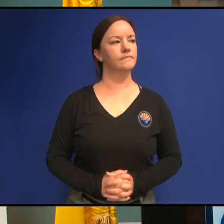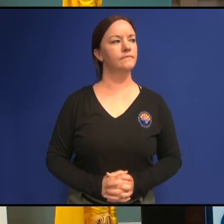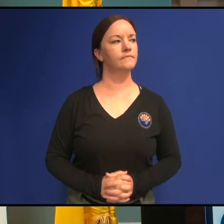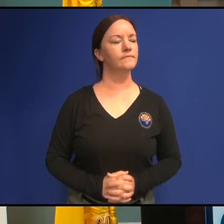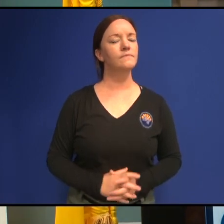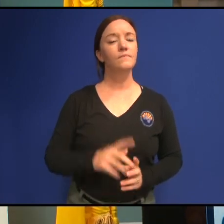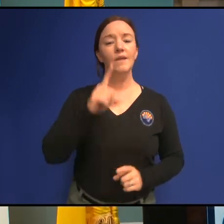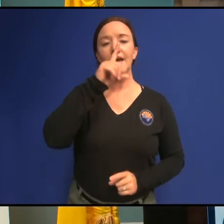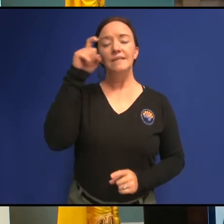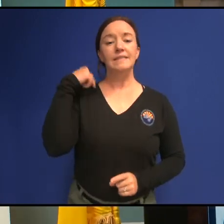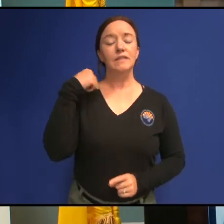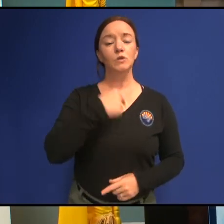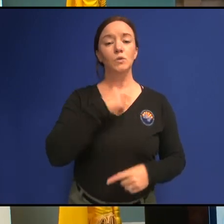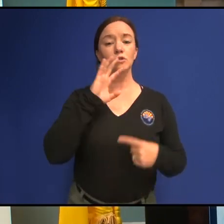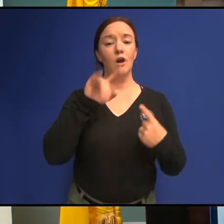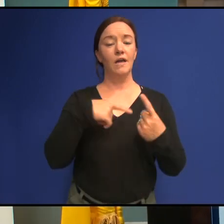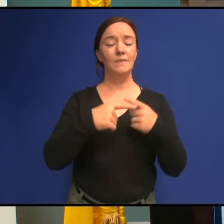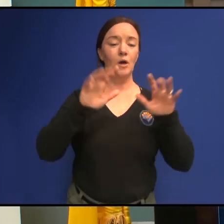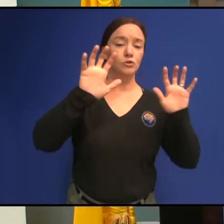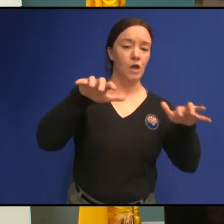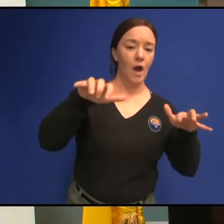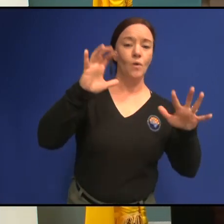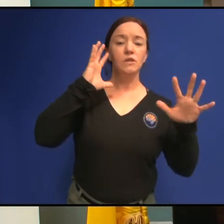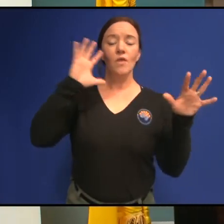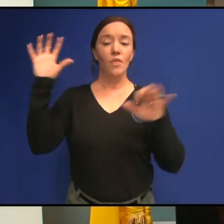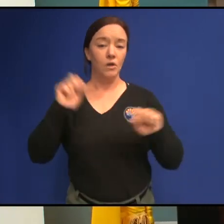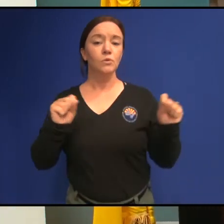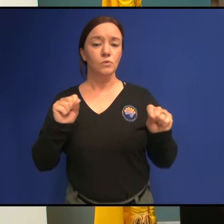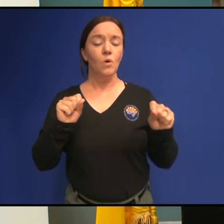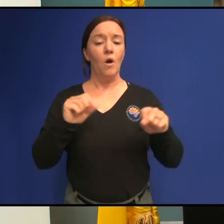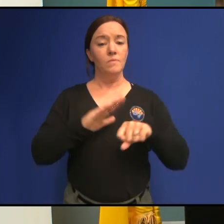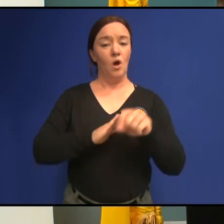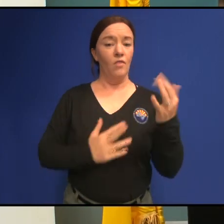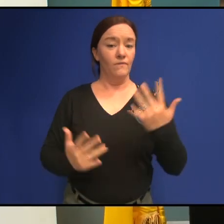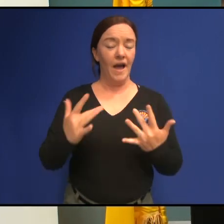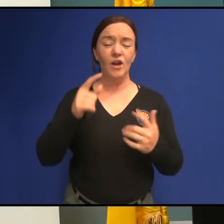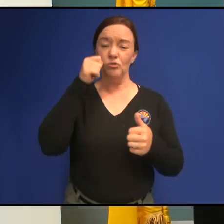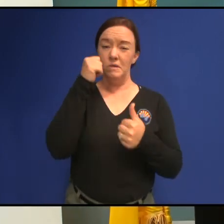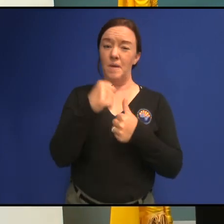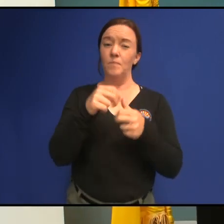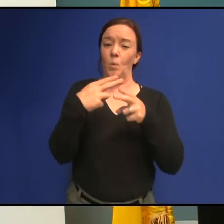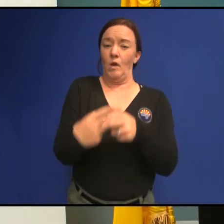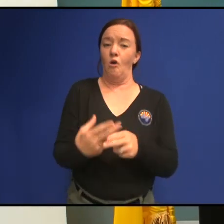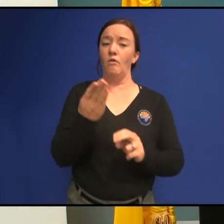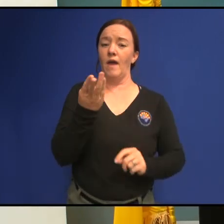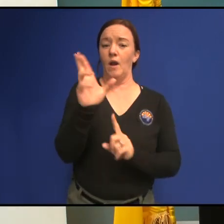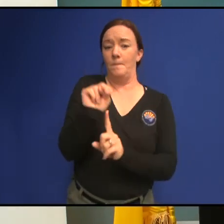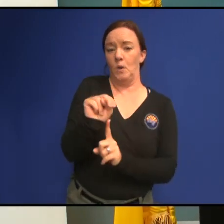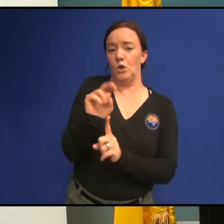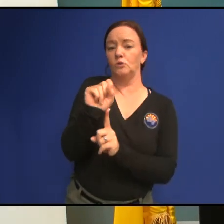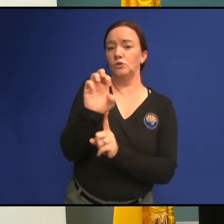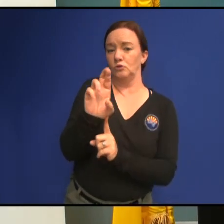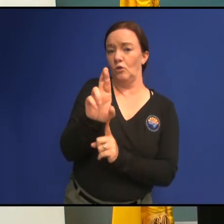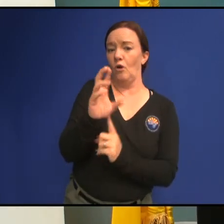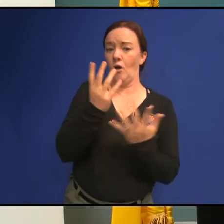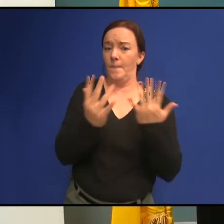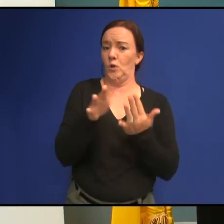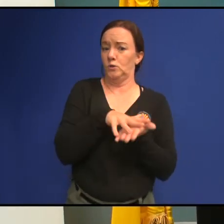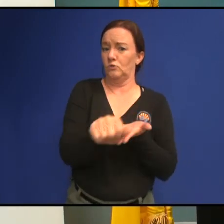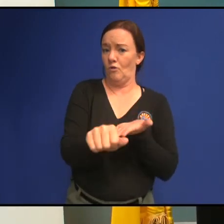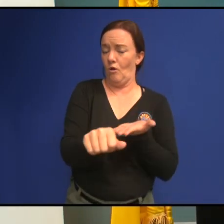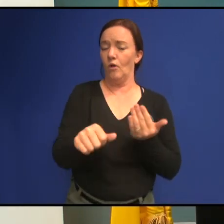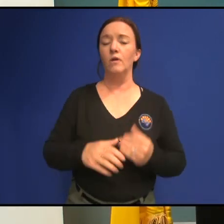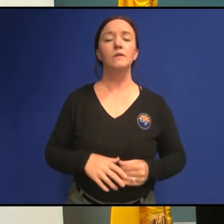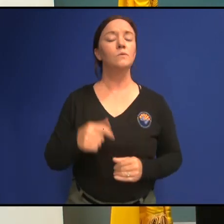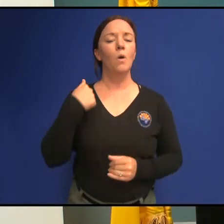Since we're talking about showers and thunderstorms over the fire, and remember, that's a burn scar where now all of a sudden we don't have all that litter